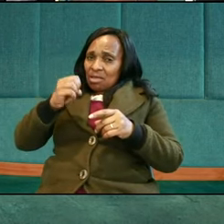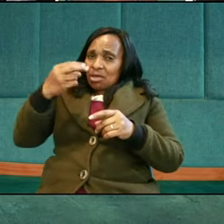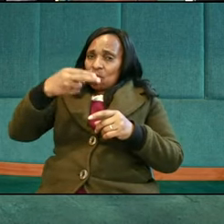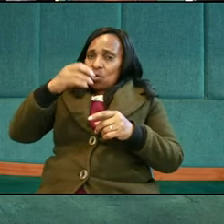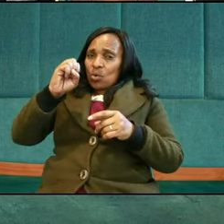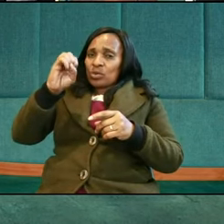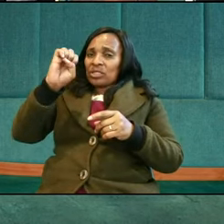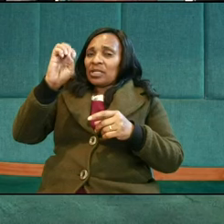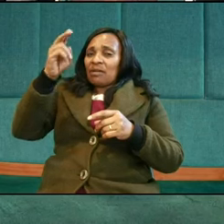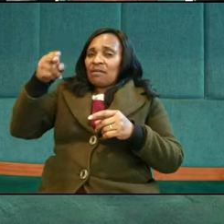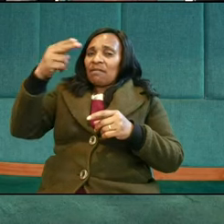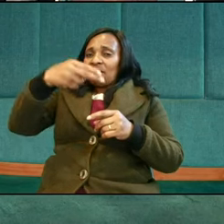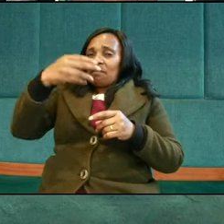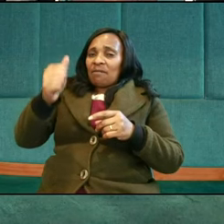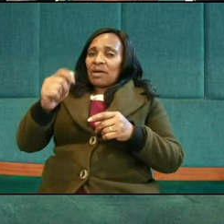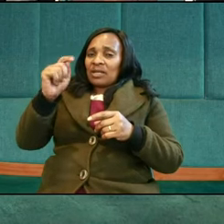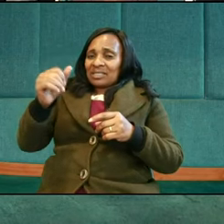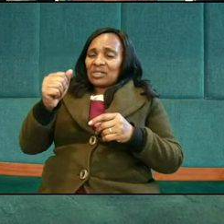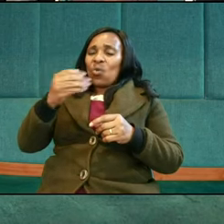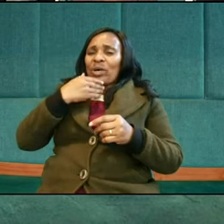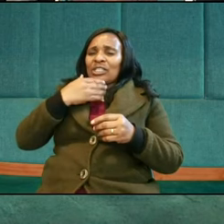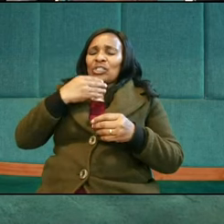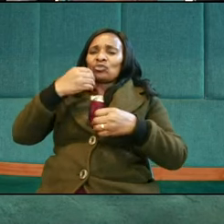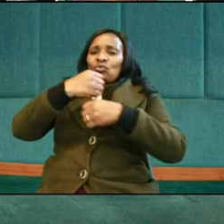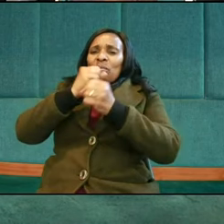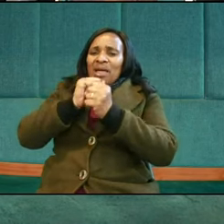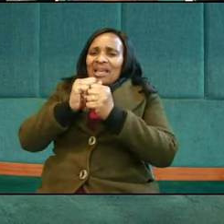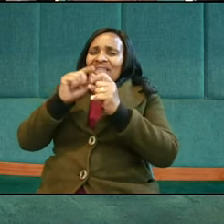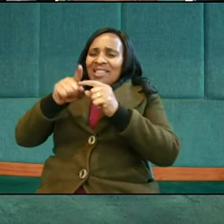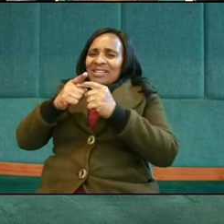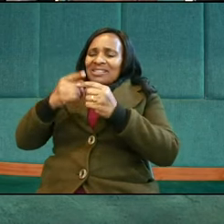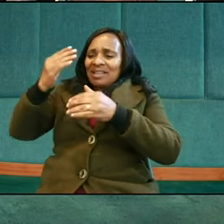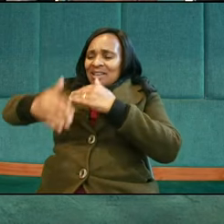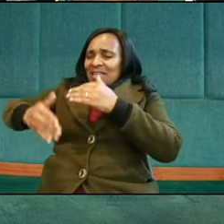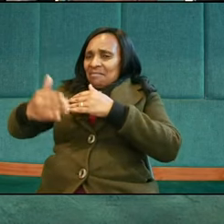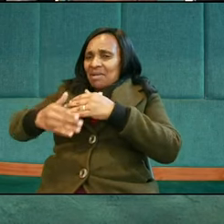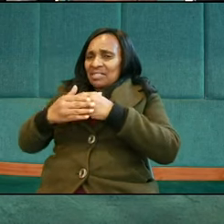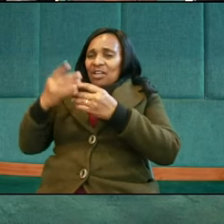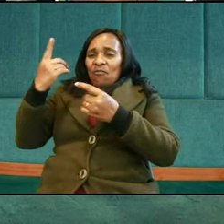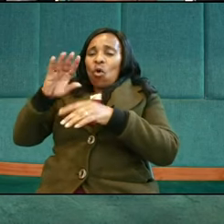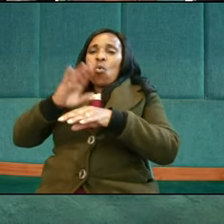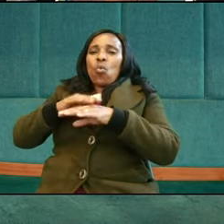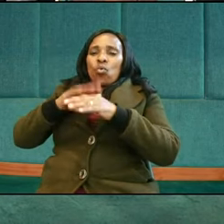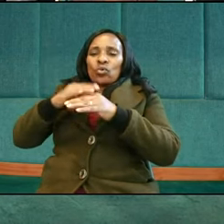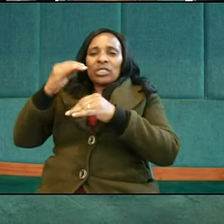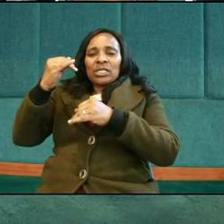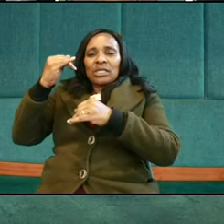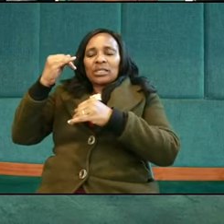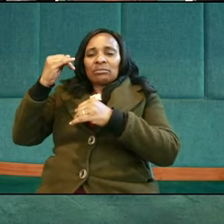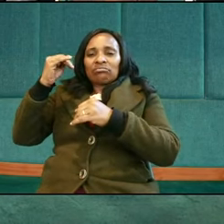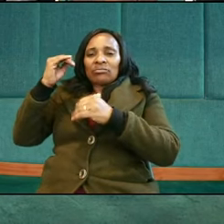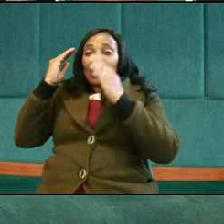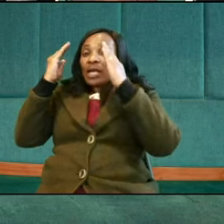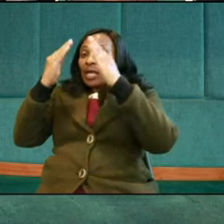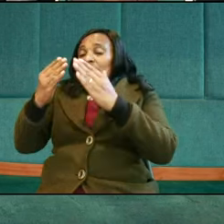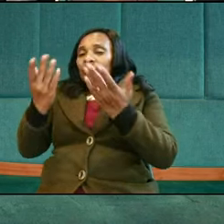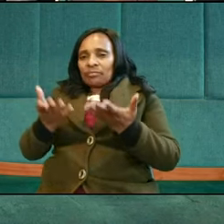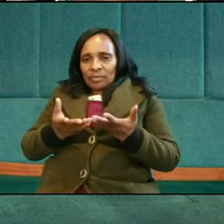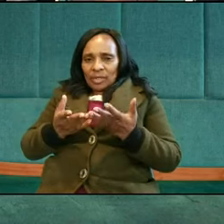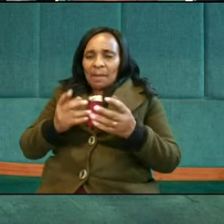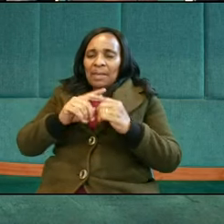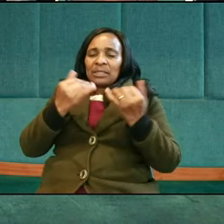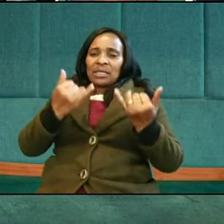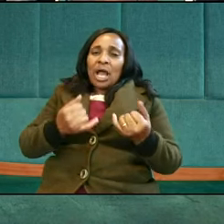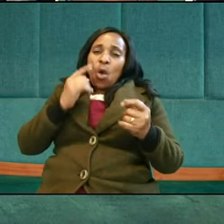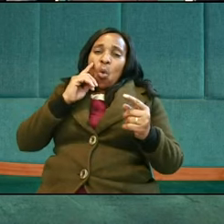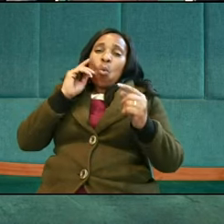He wanted to form diplomatic ties with his neighbors for a good cause. He had good intentions. But as we often told,